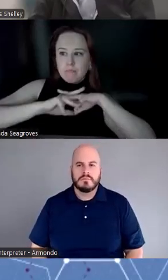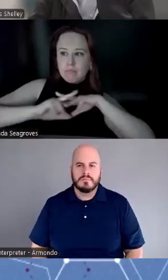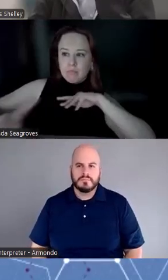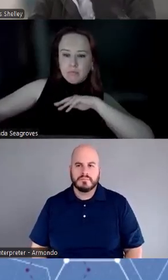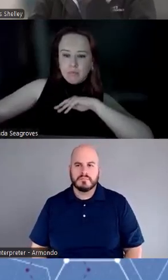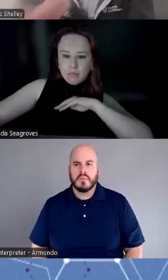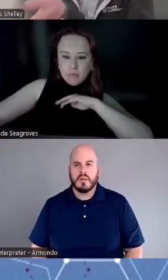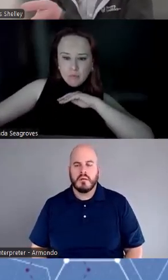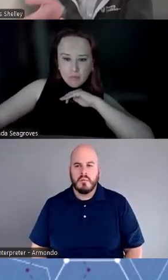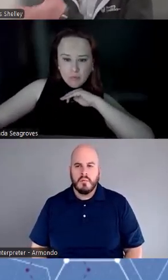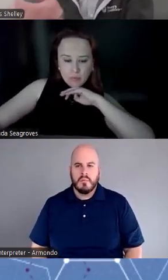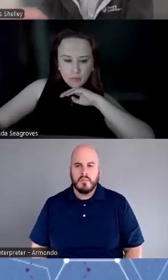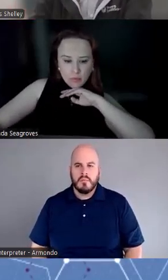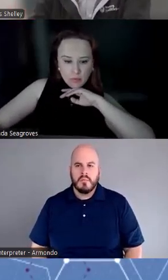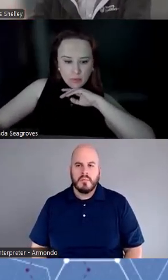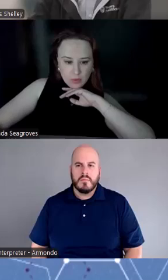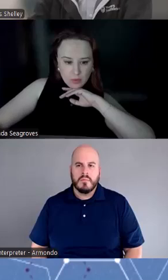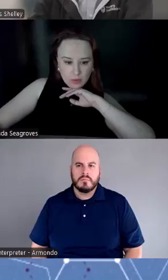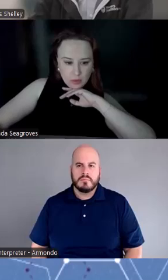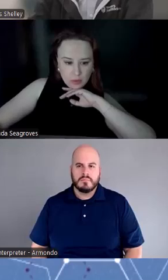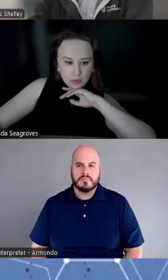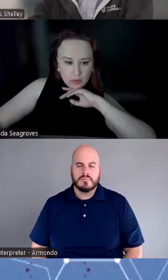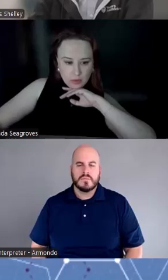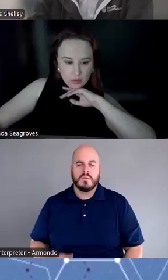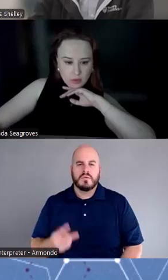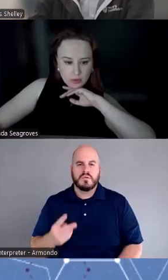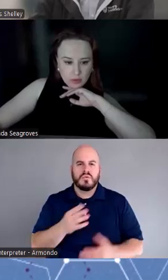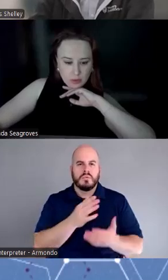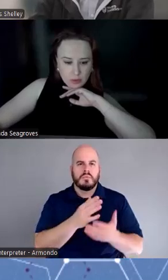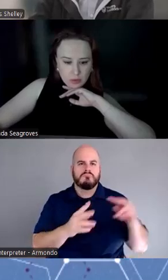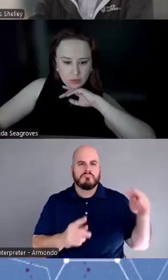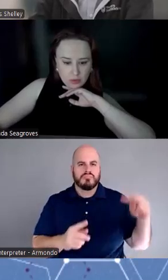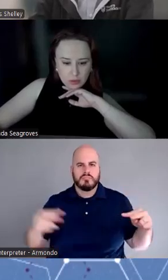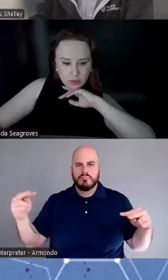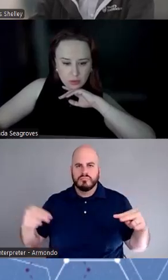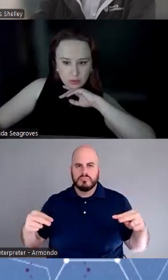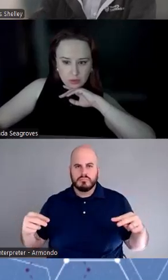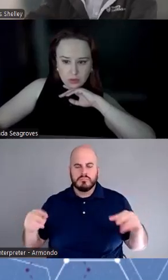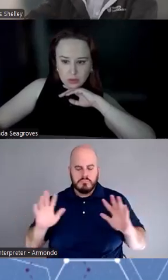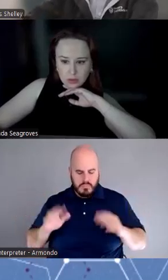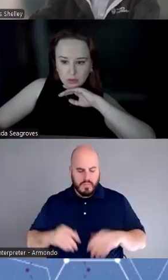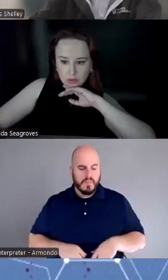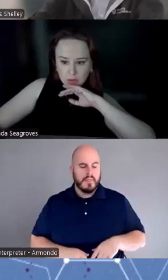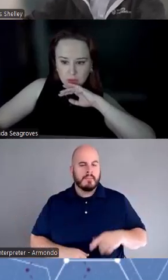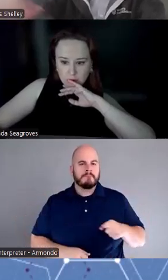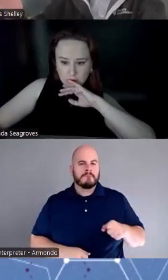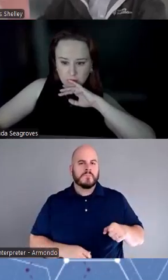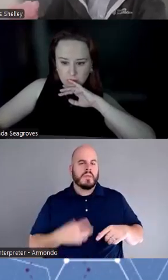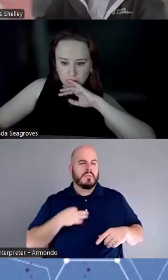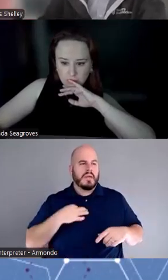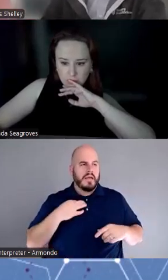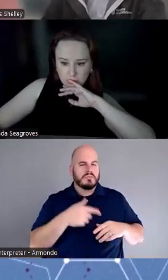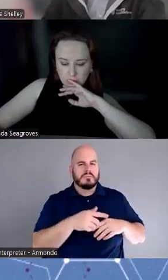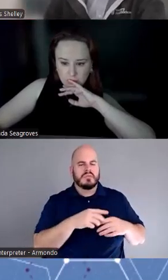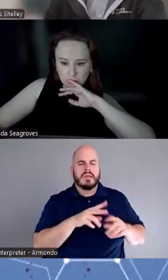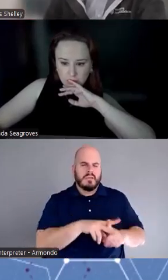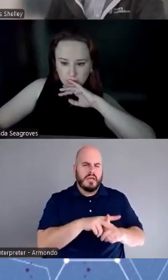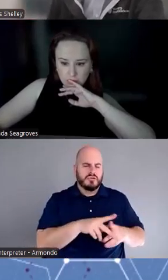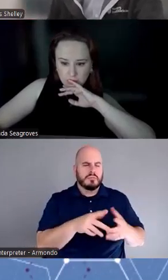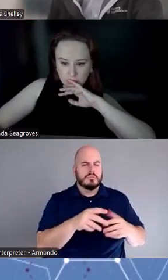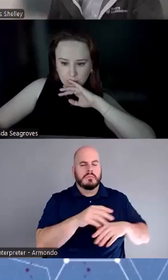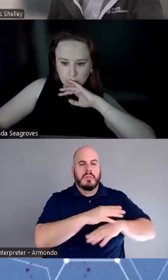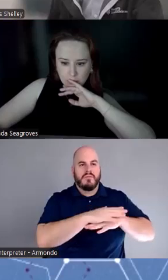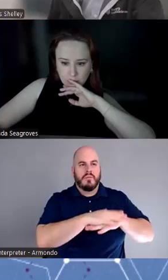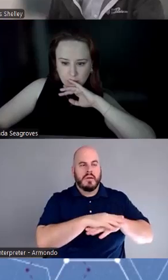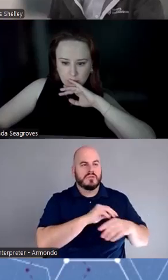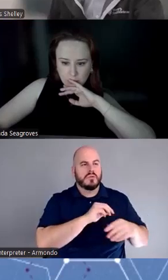so yeah, I guess we could think about that in two phases. There's this application, this platform has to go to all these